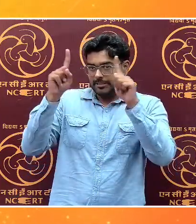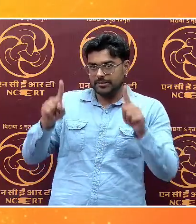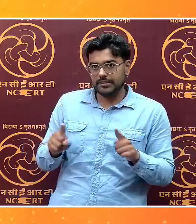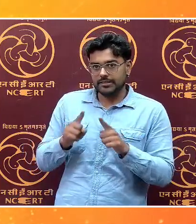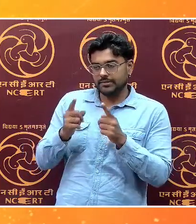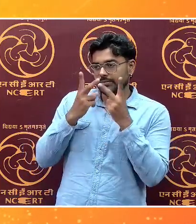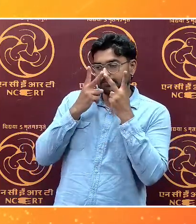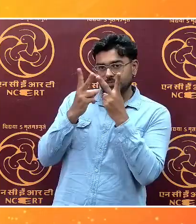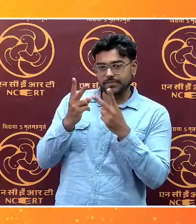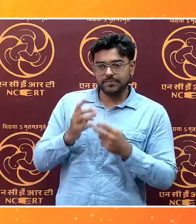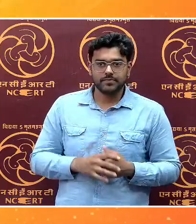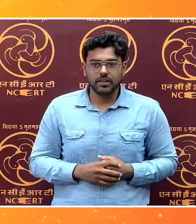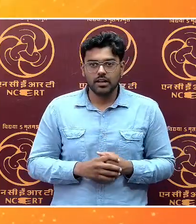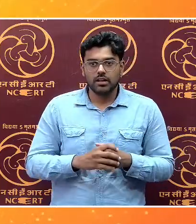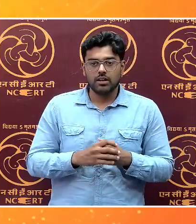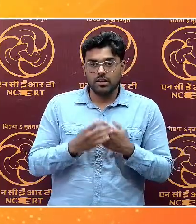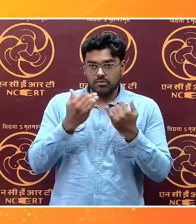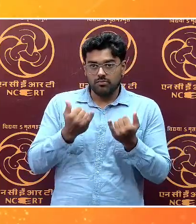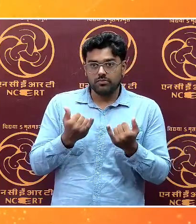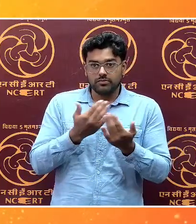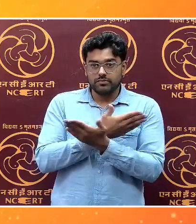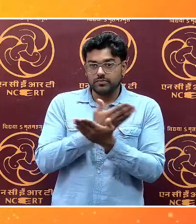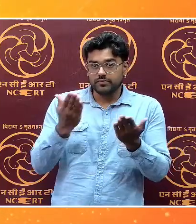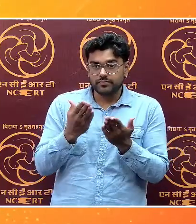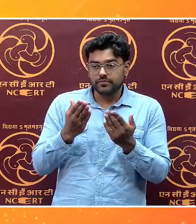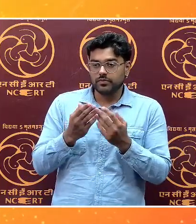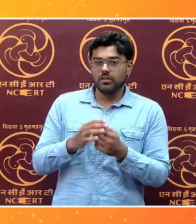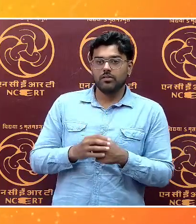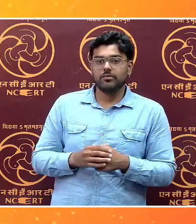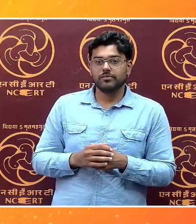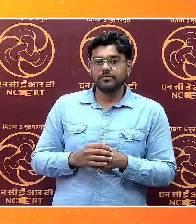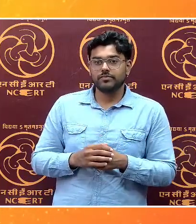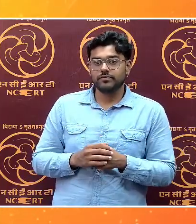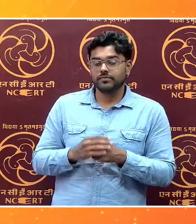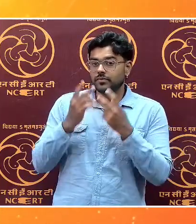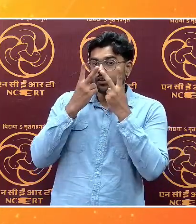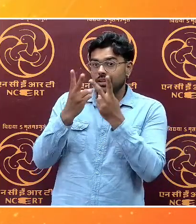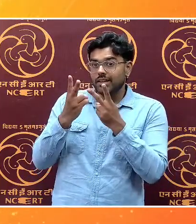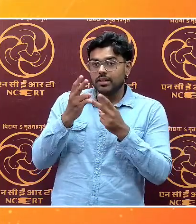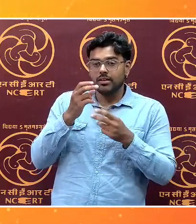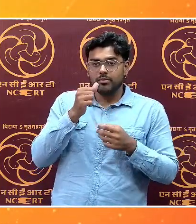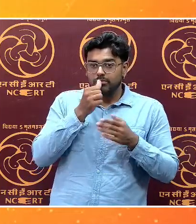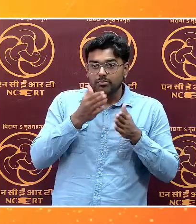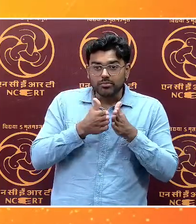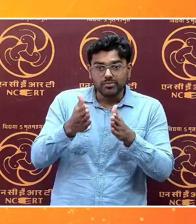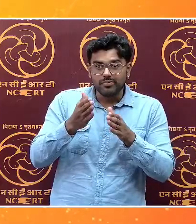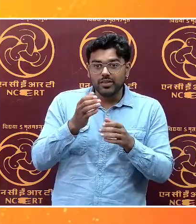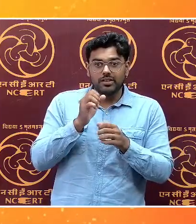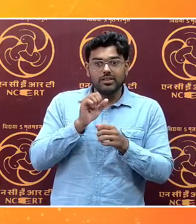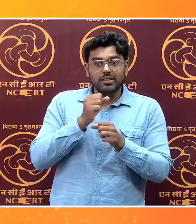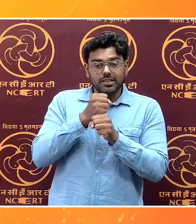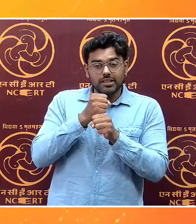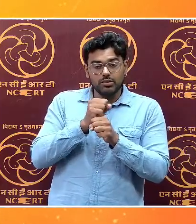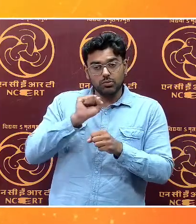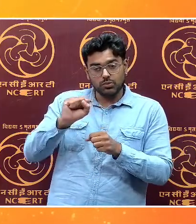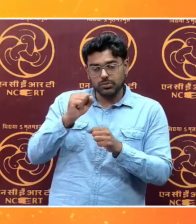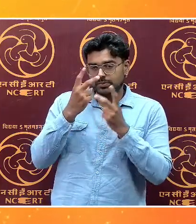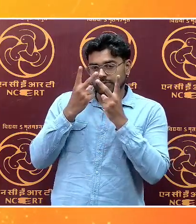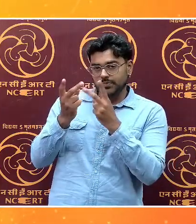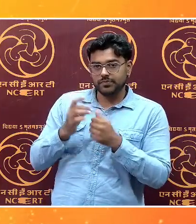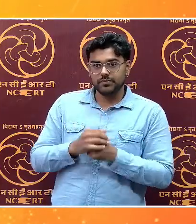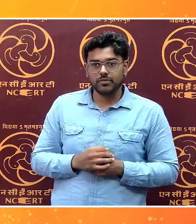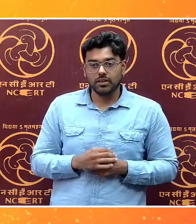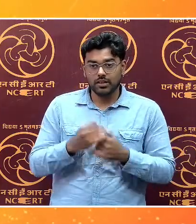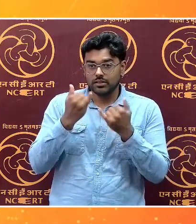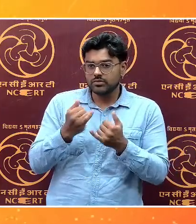at the screen, and you are watching a scene that is Godavari basin. So this picture you